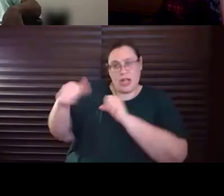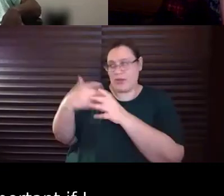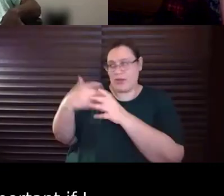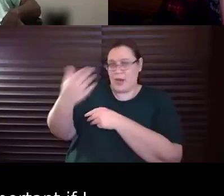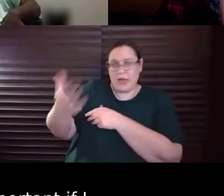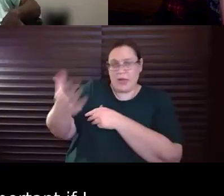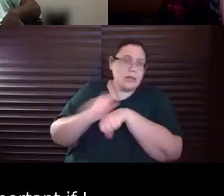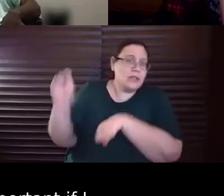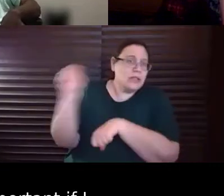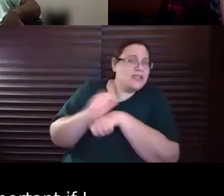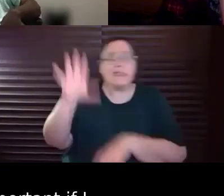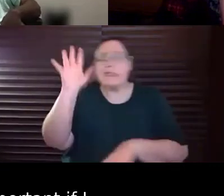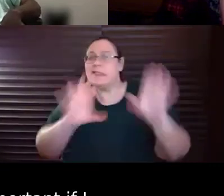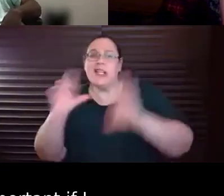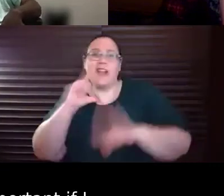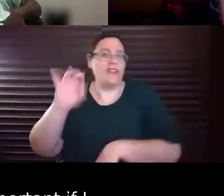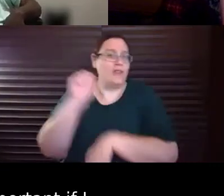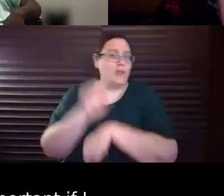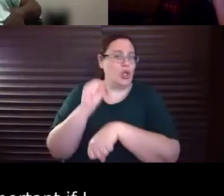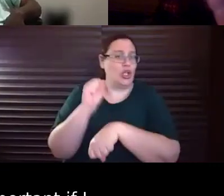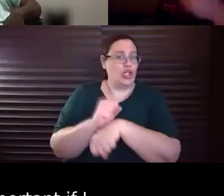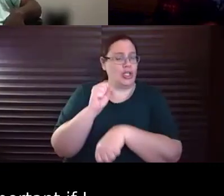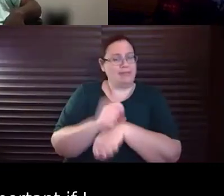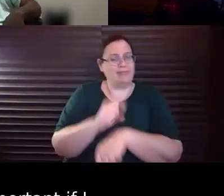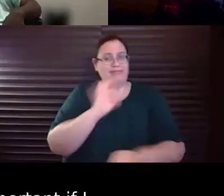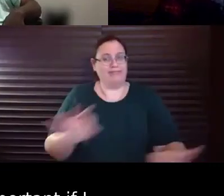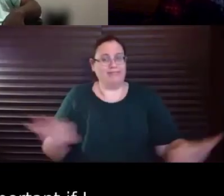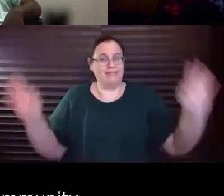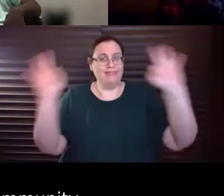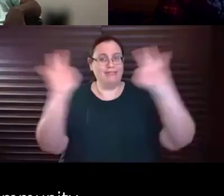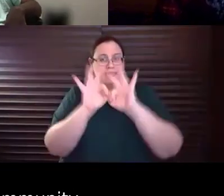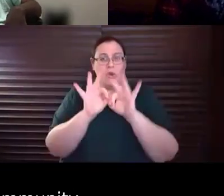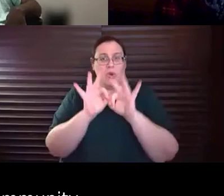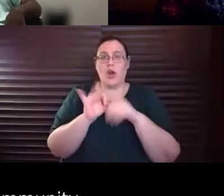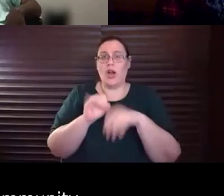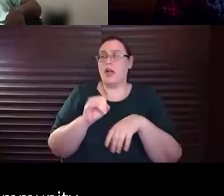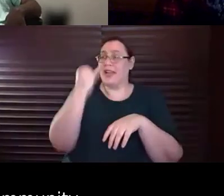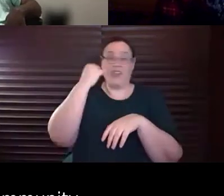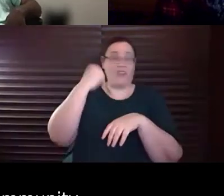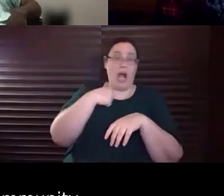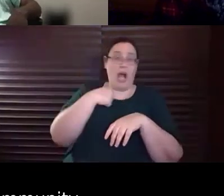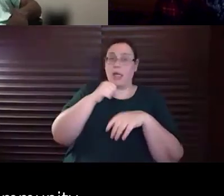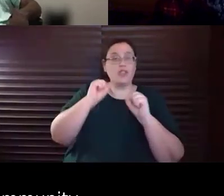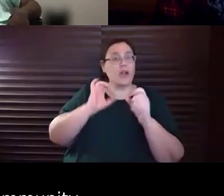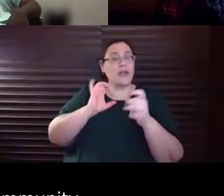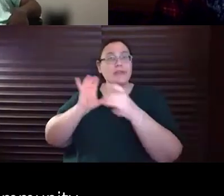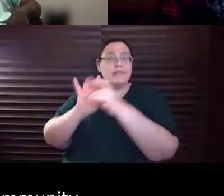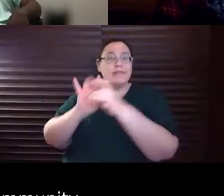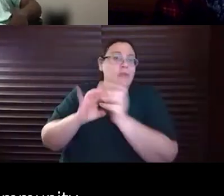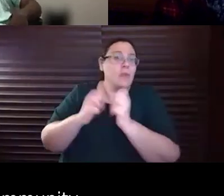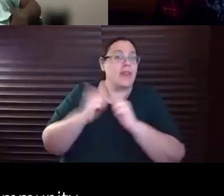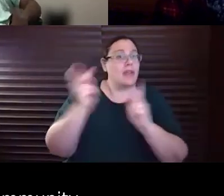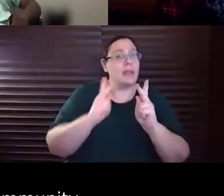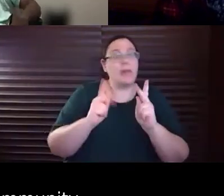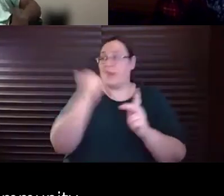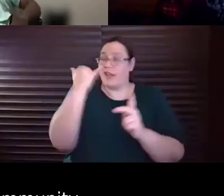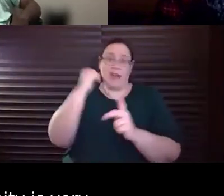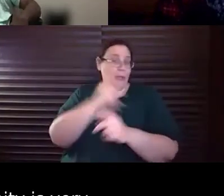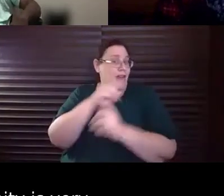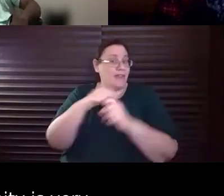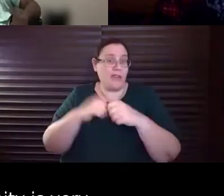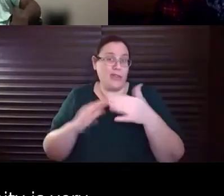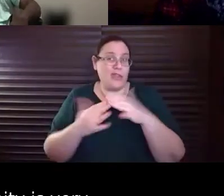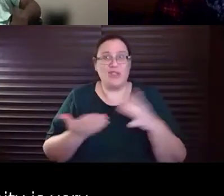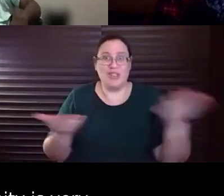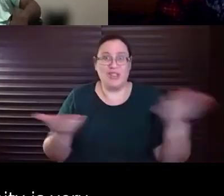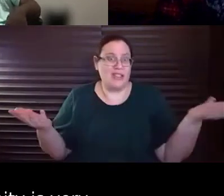hustling. But it's very important. If I wasn't out there trying to connect and get in these communities, I wouldn't